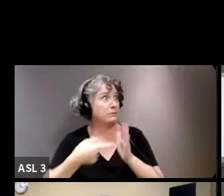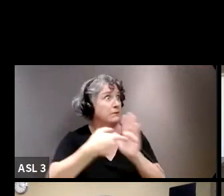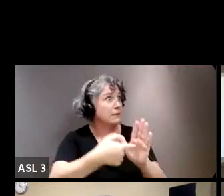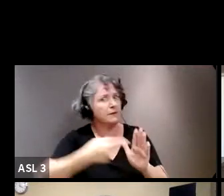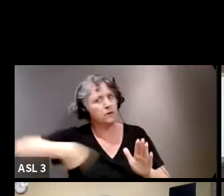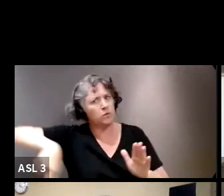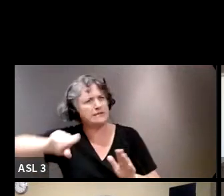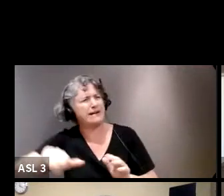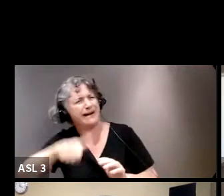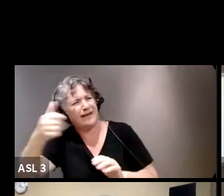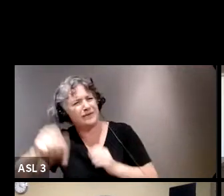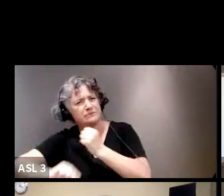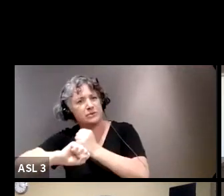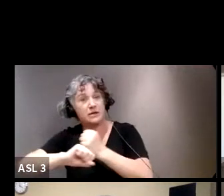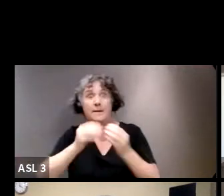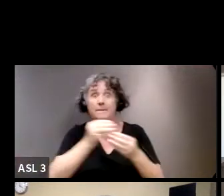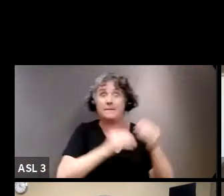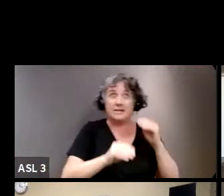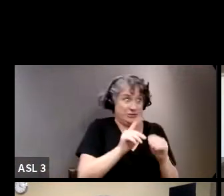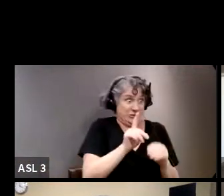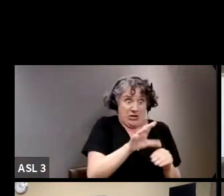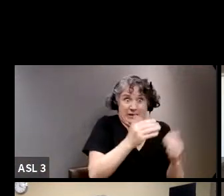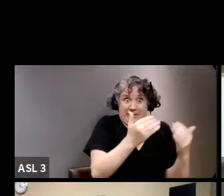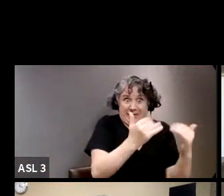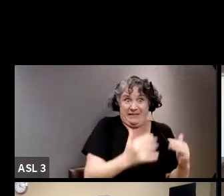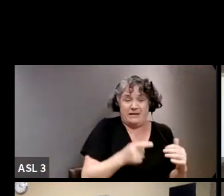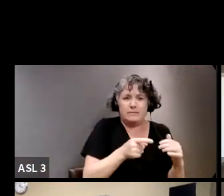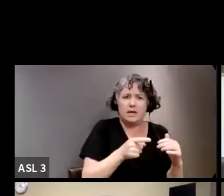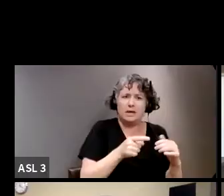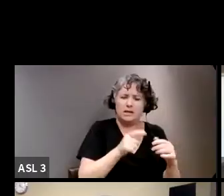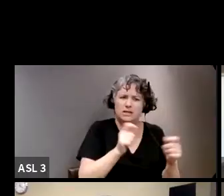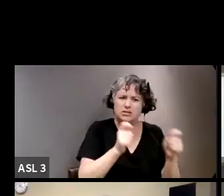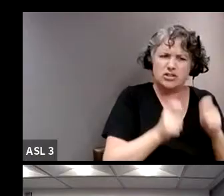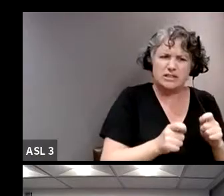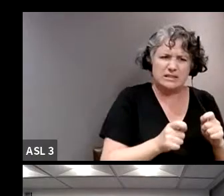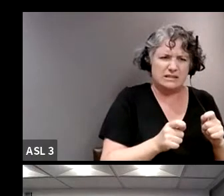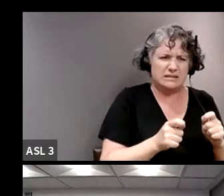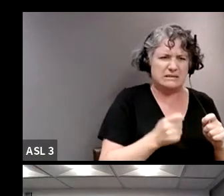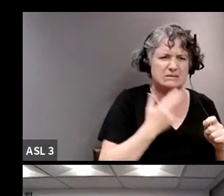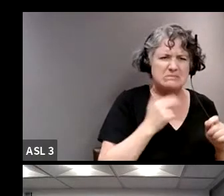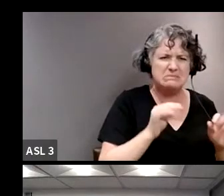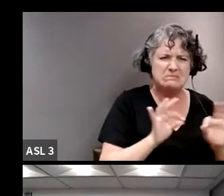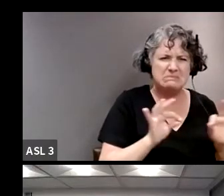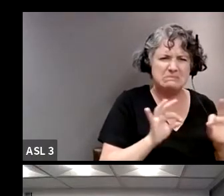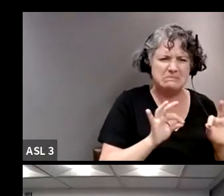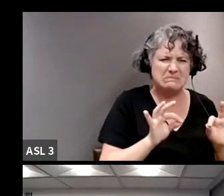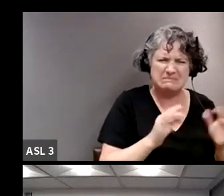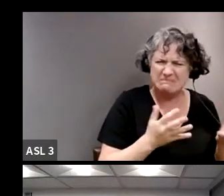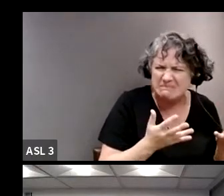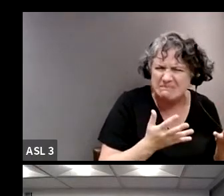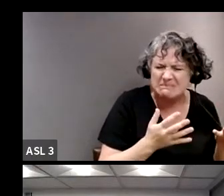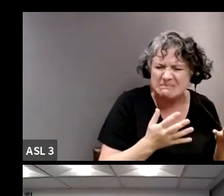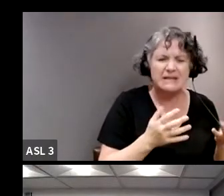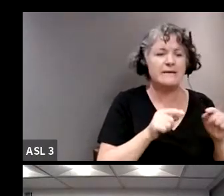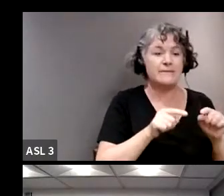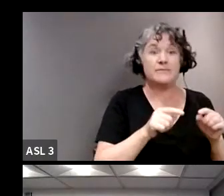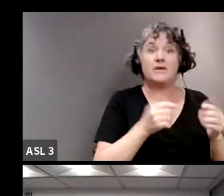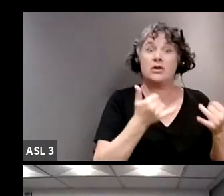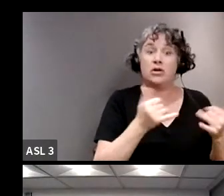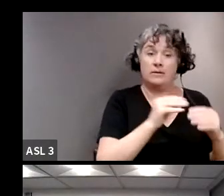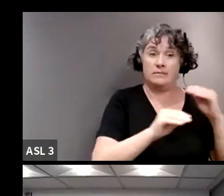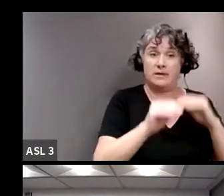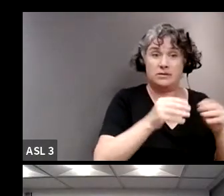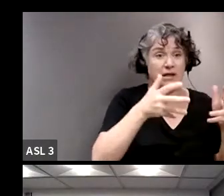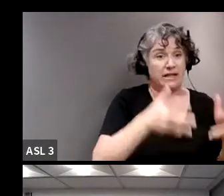documents themselves but the changes planned in this budget are distressingly low and modest the current budget plan leaves room for